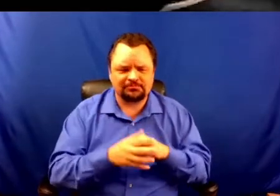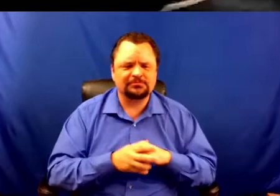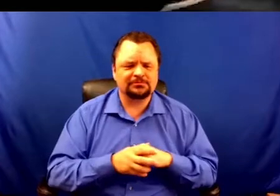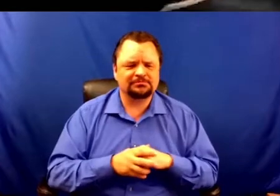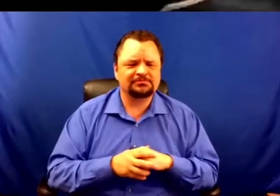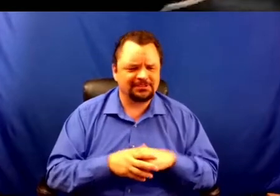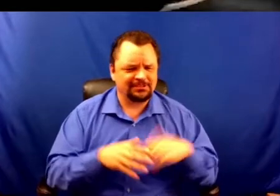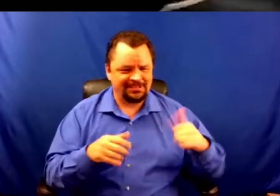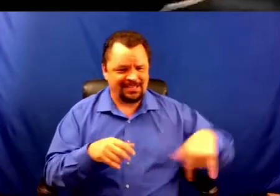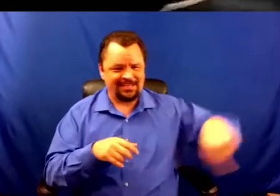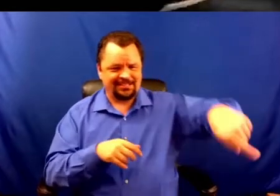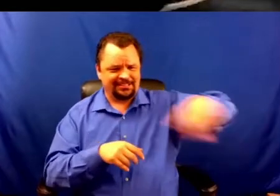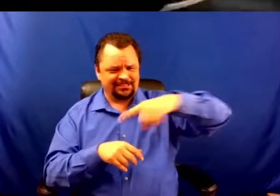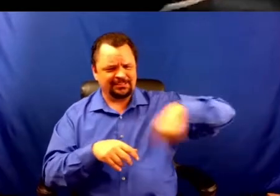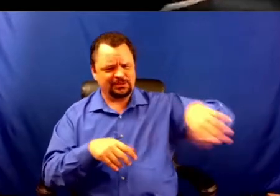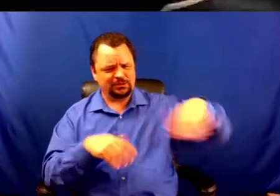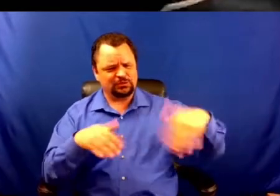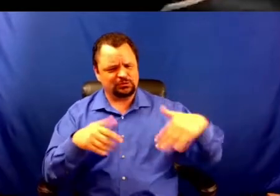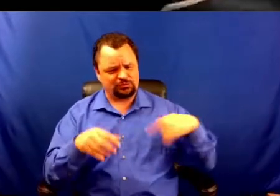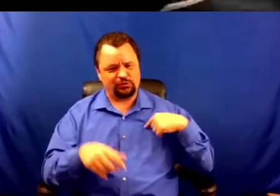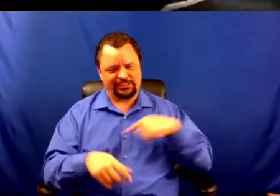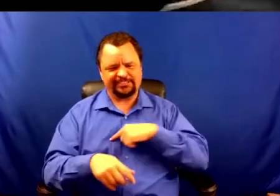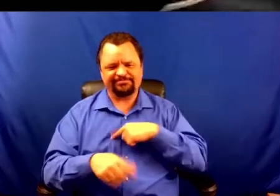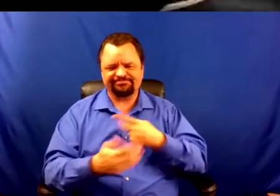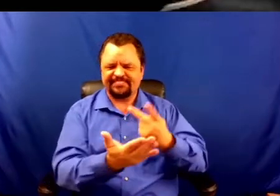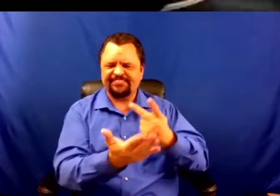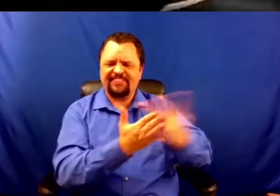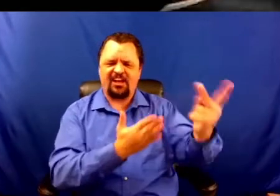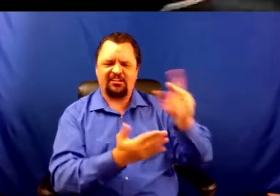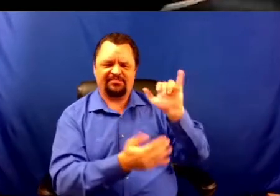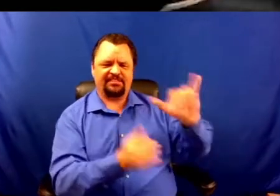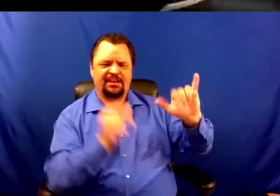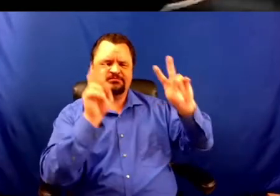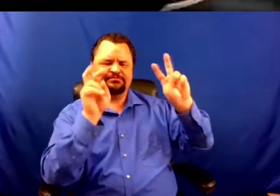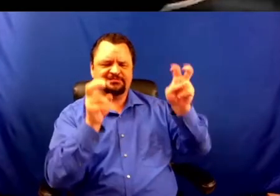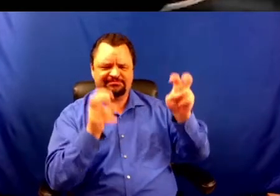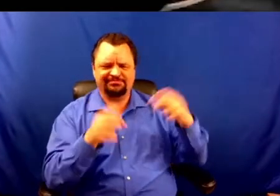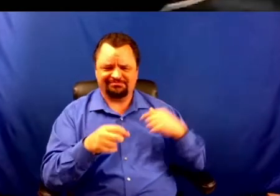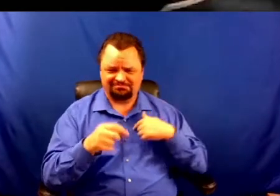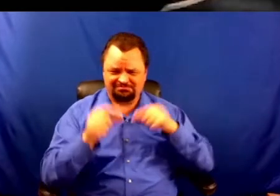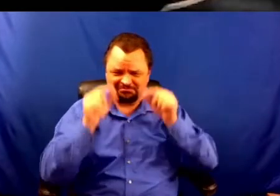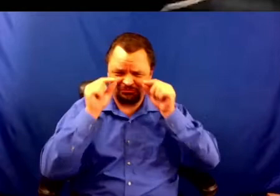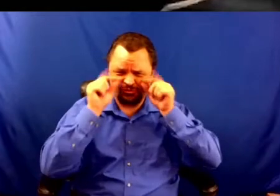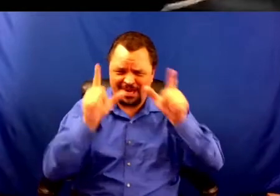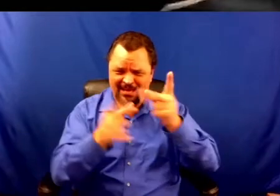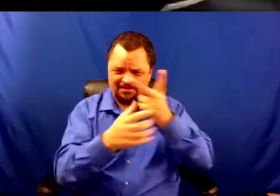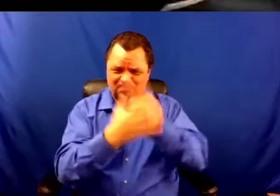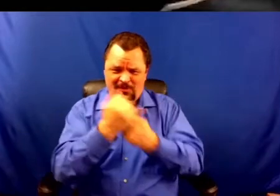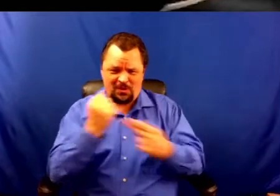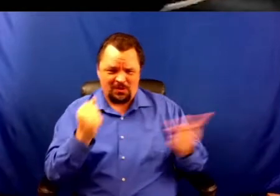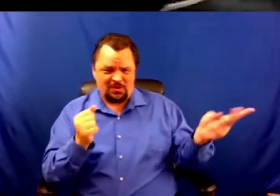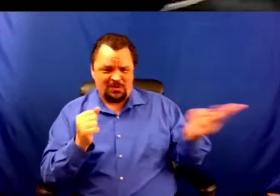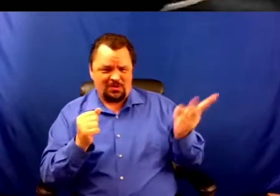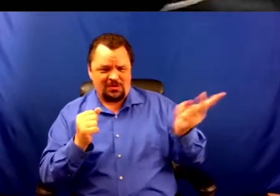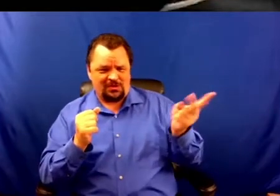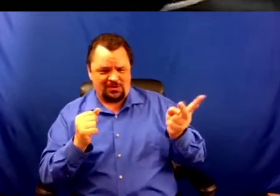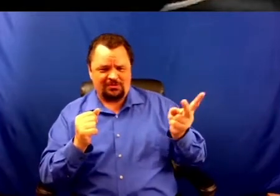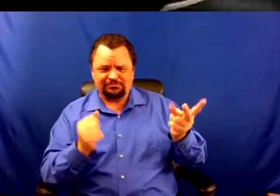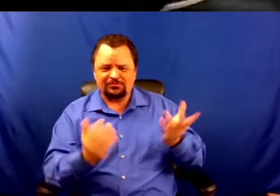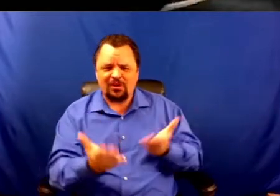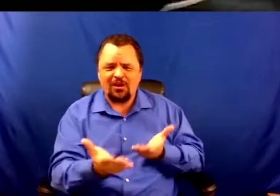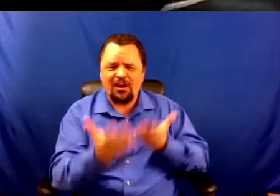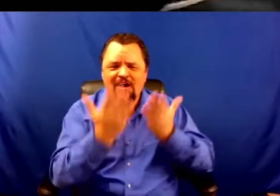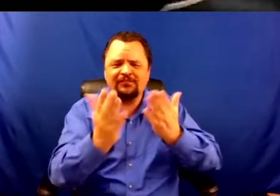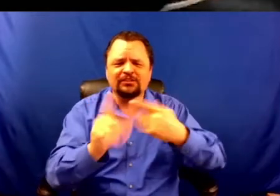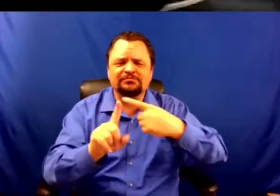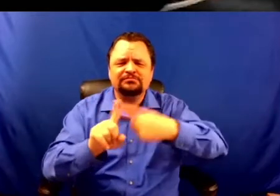respect, I'm especially surprised at both of you. You've sat here for months listening to public health experts talk to